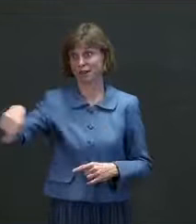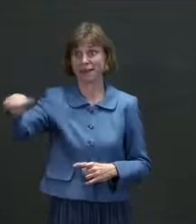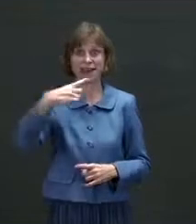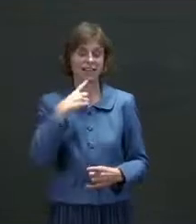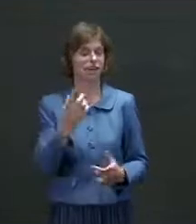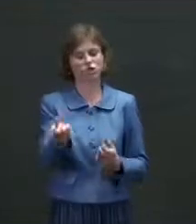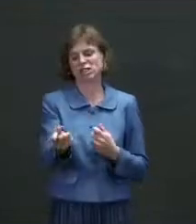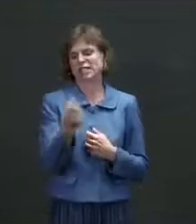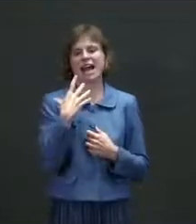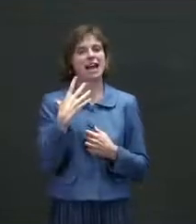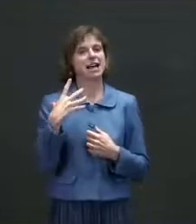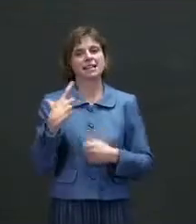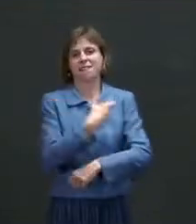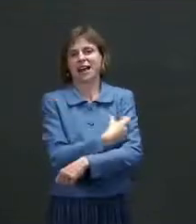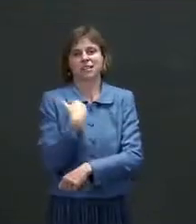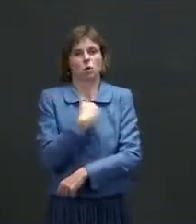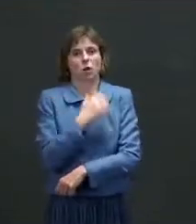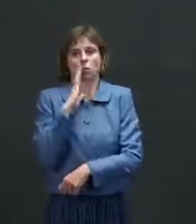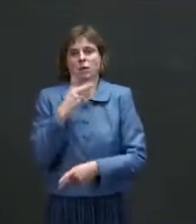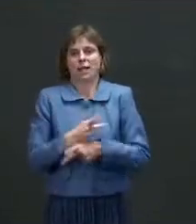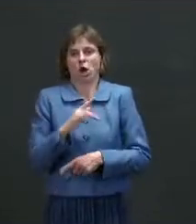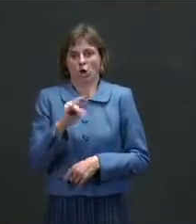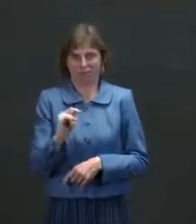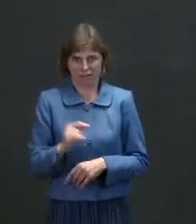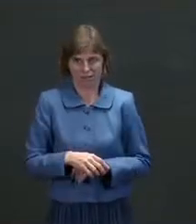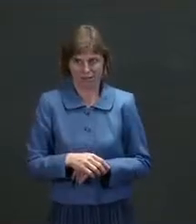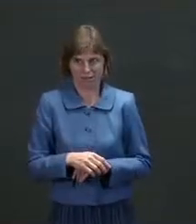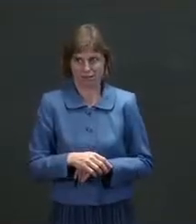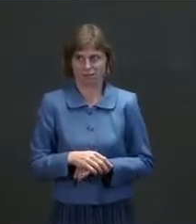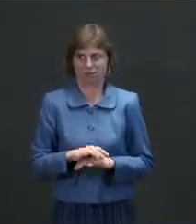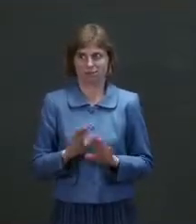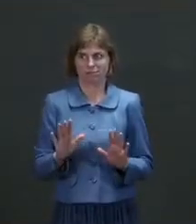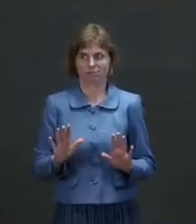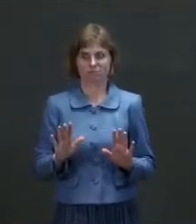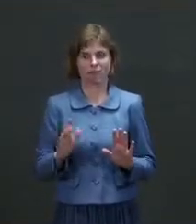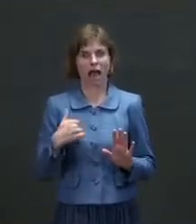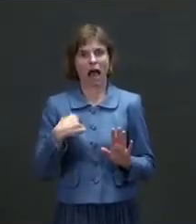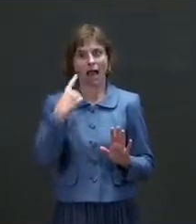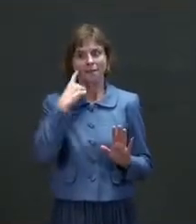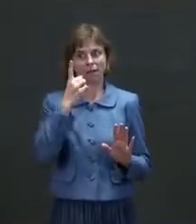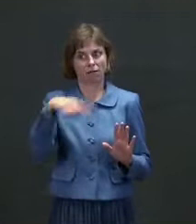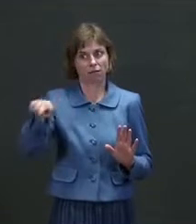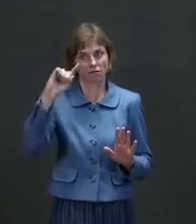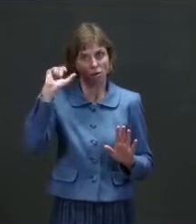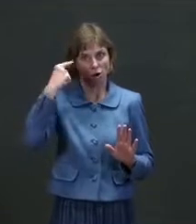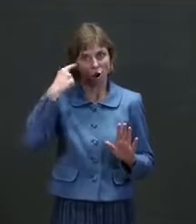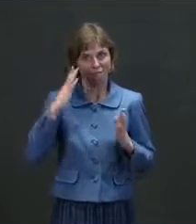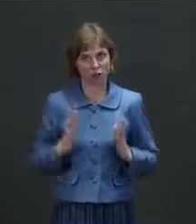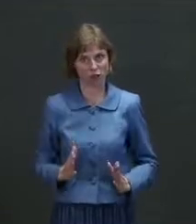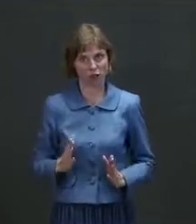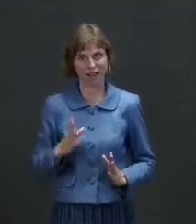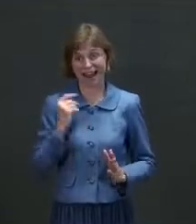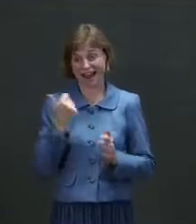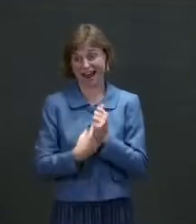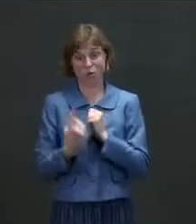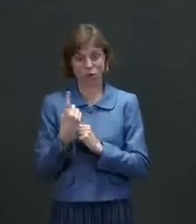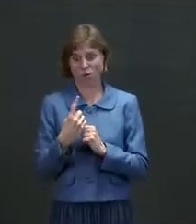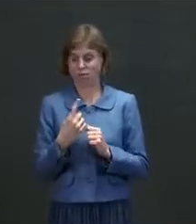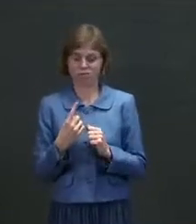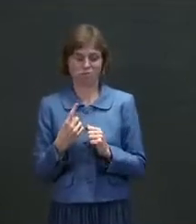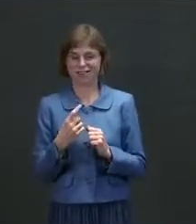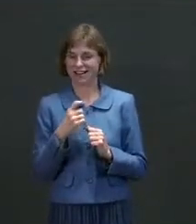care of it. And the fact is, I think they and everyone else vastly underestimated